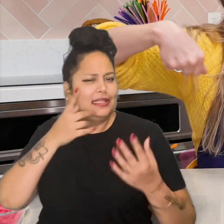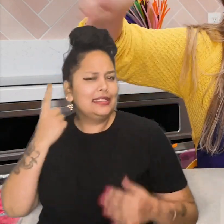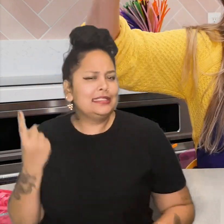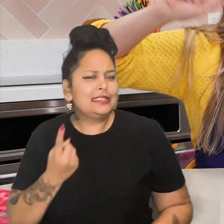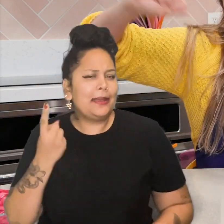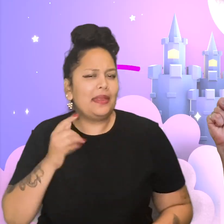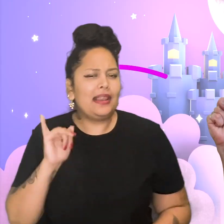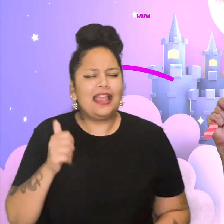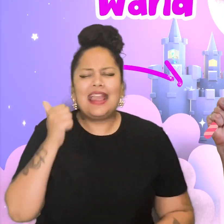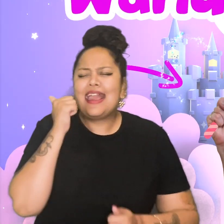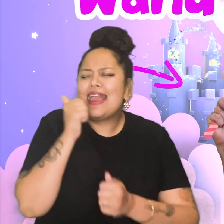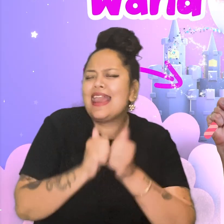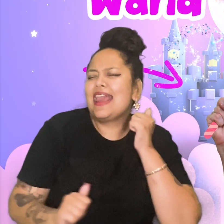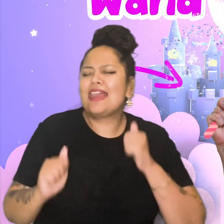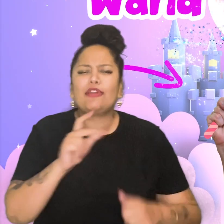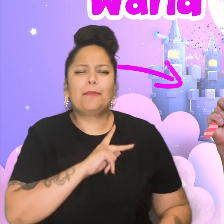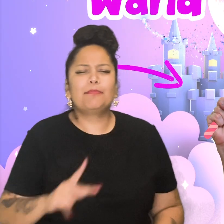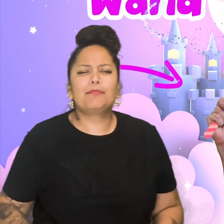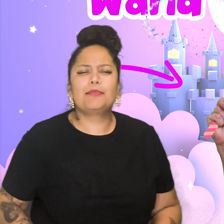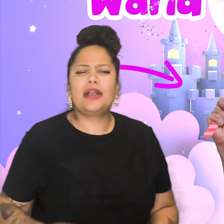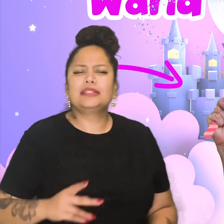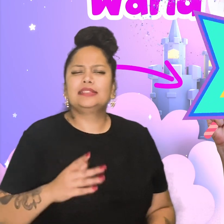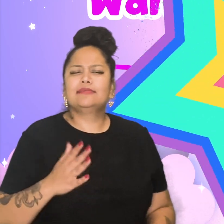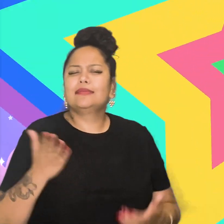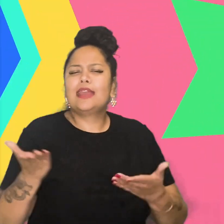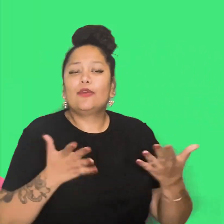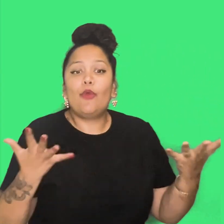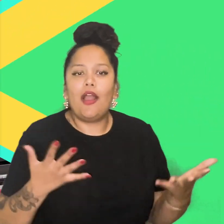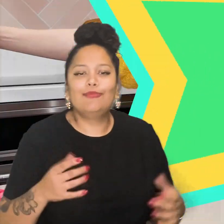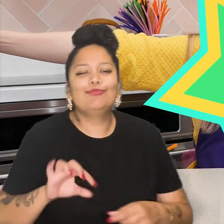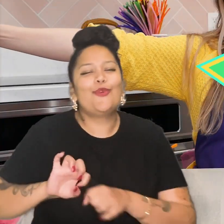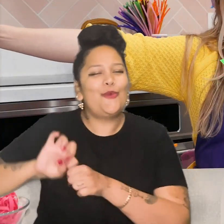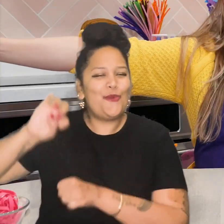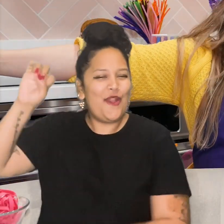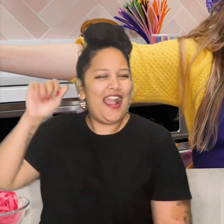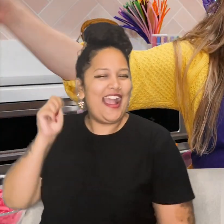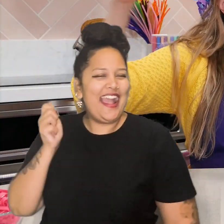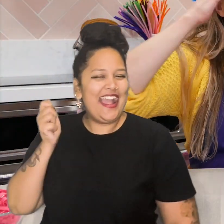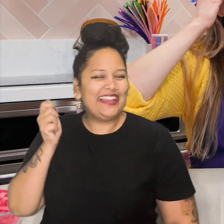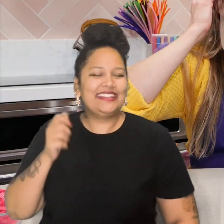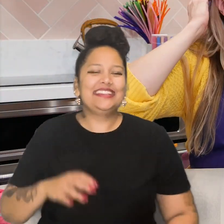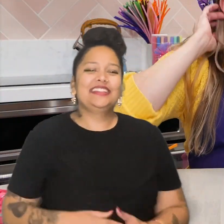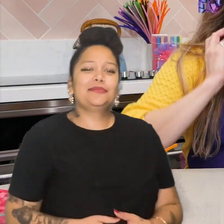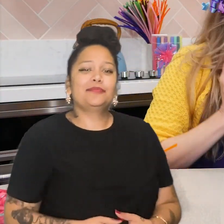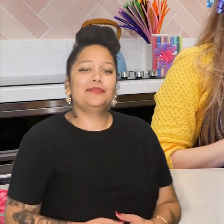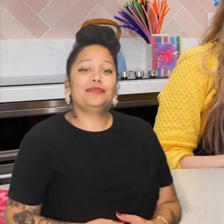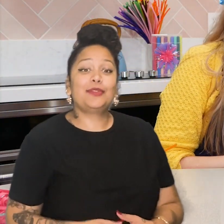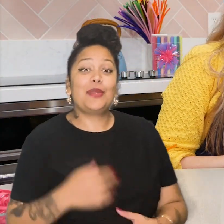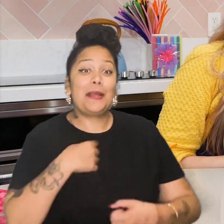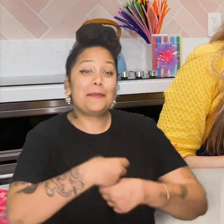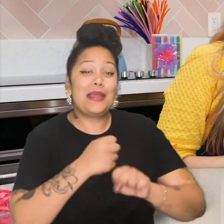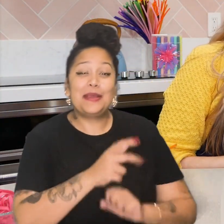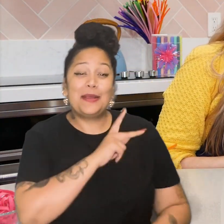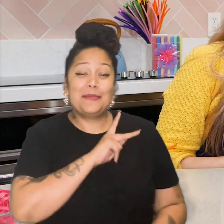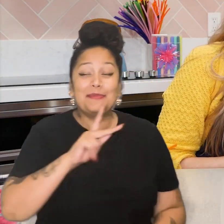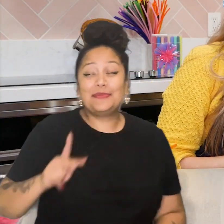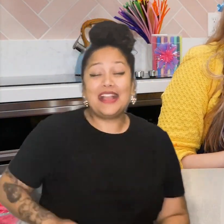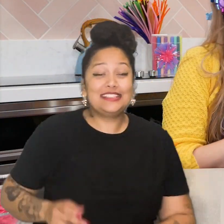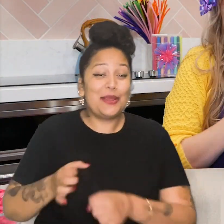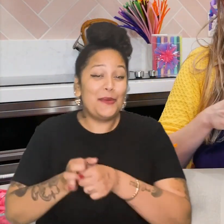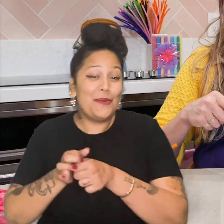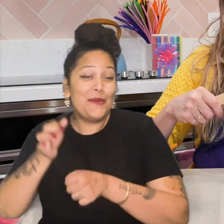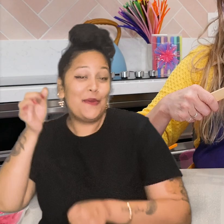carries around. A wand! So if we're gonna make a princess wand, we will